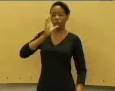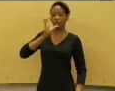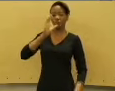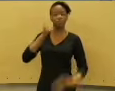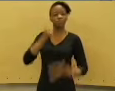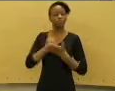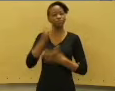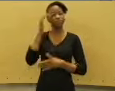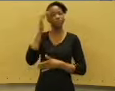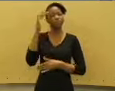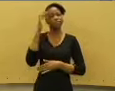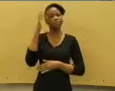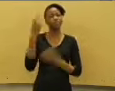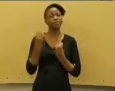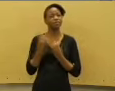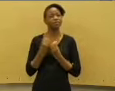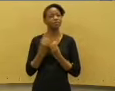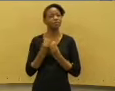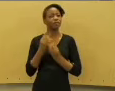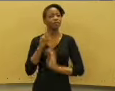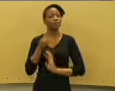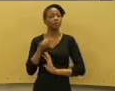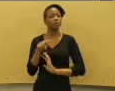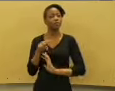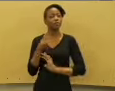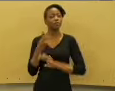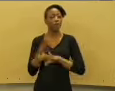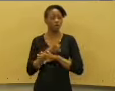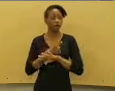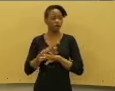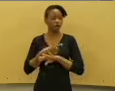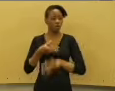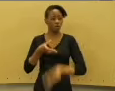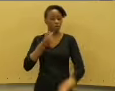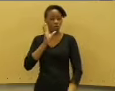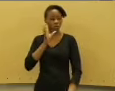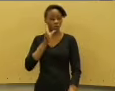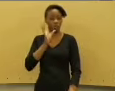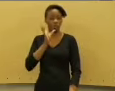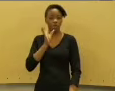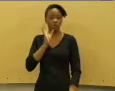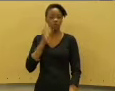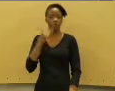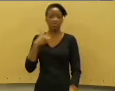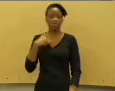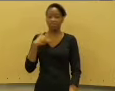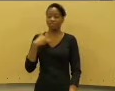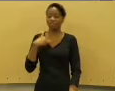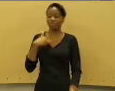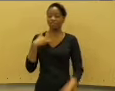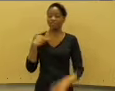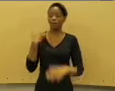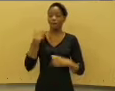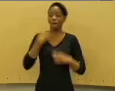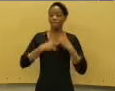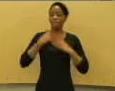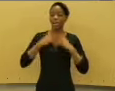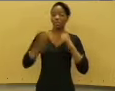thinking something is wrong, because after an hour of drinking that cup of coffee, there was no need for me to rush to the bathroom.